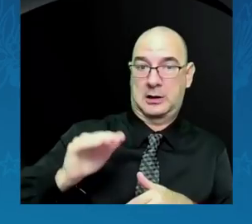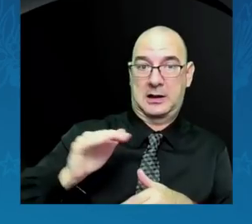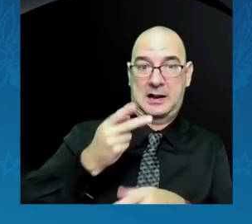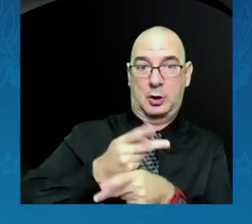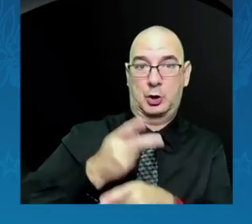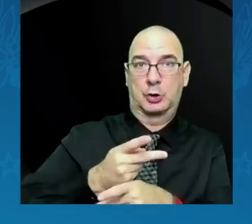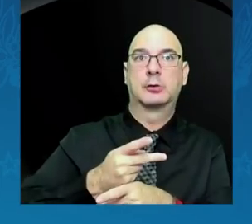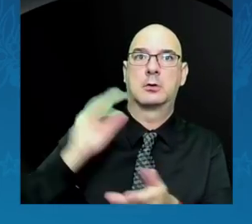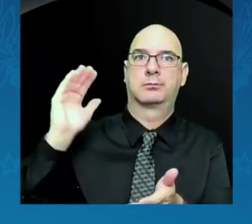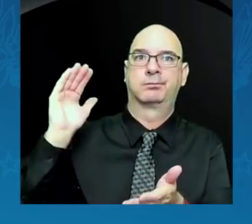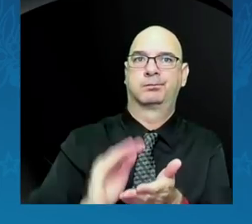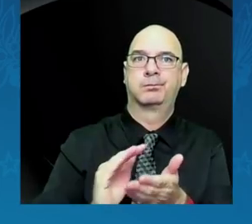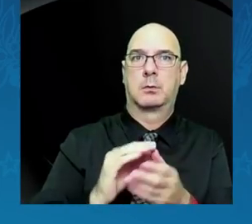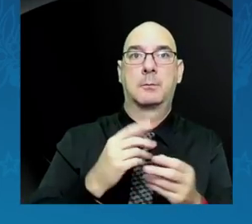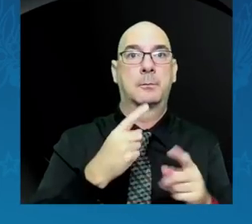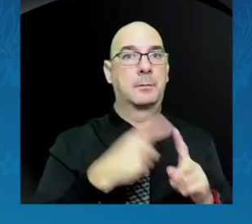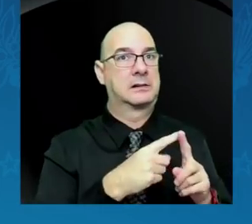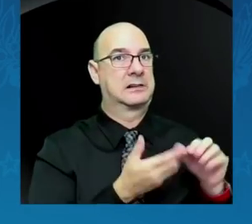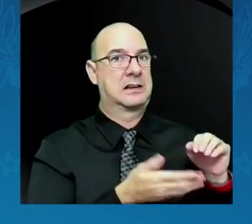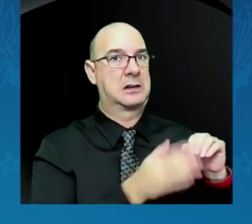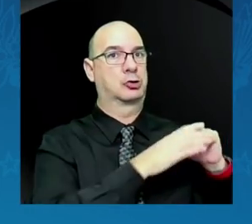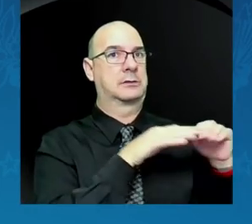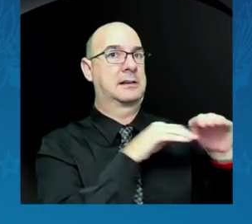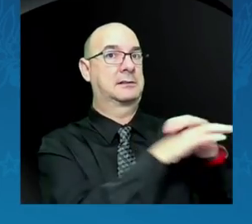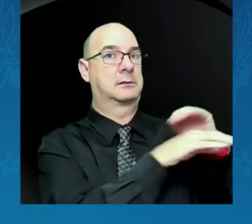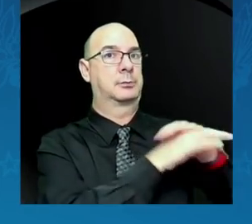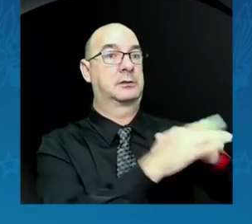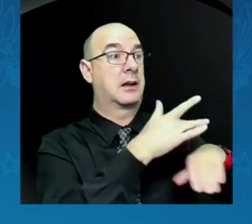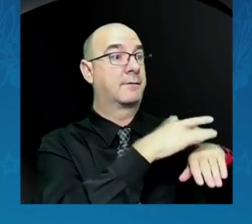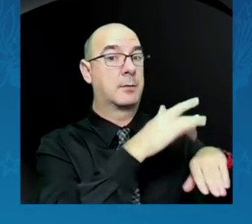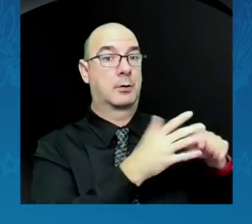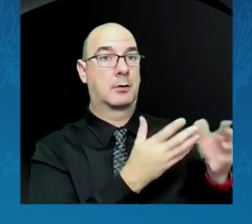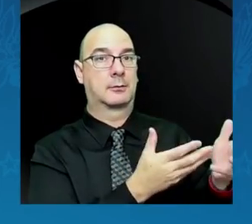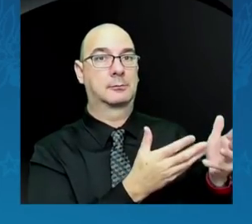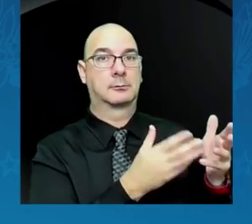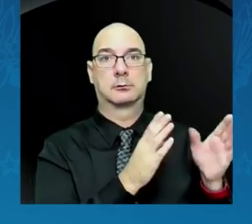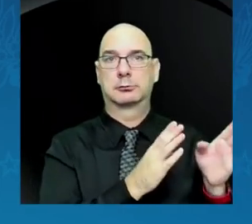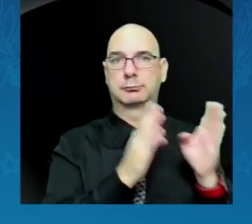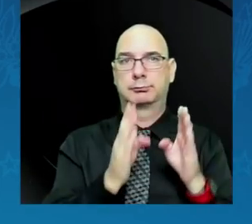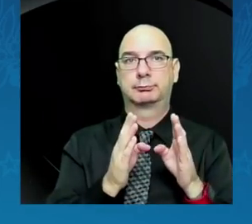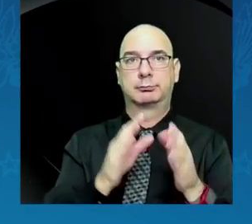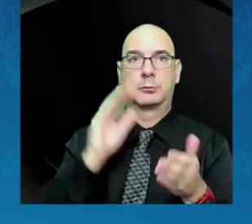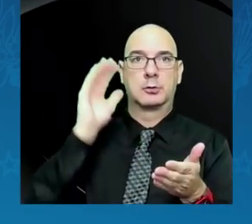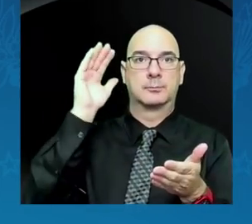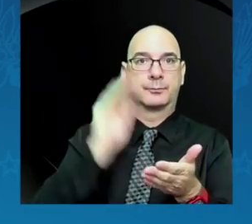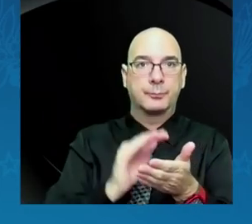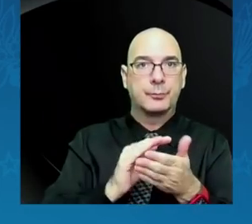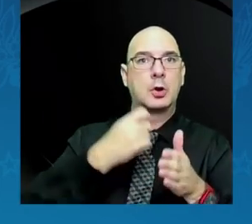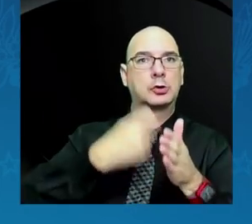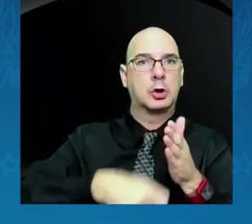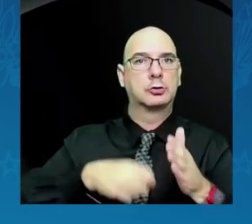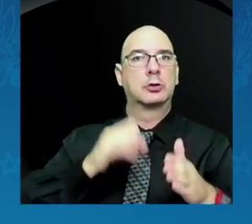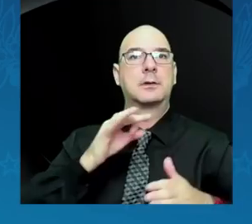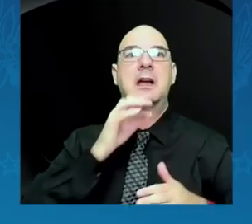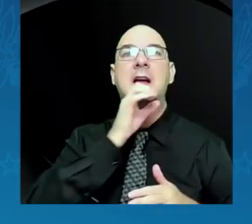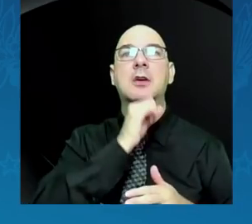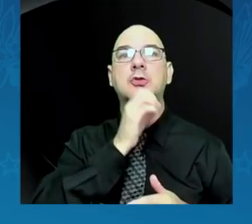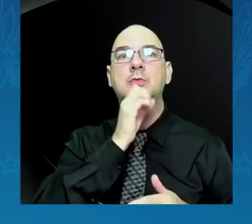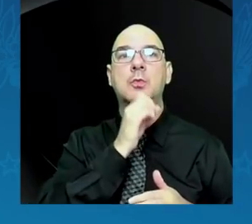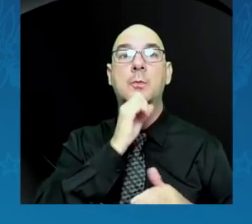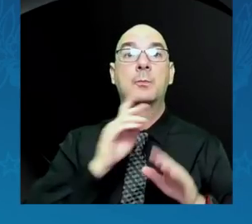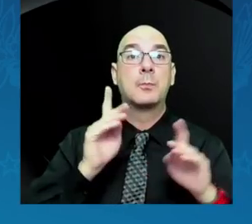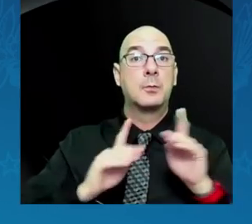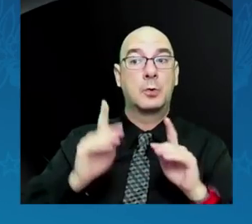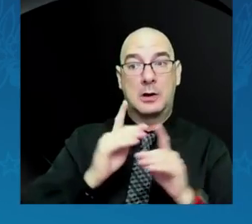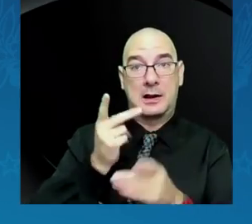availability, designed to bring down the cost of elder care and make it available to all those working families